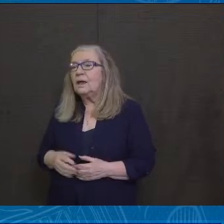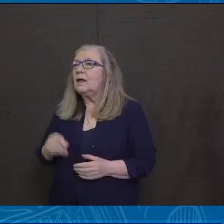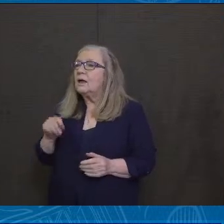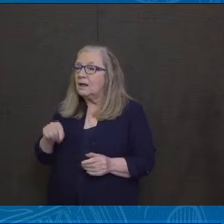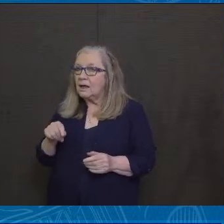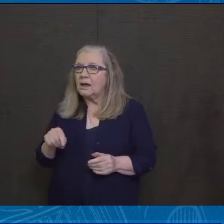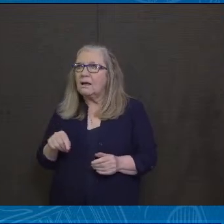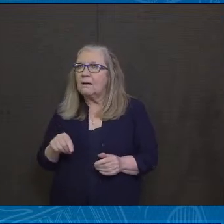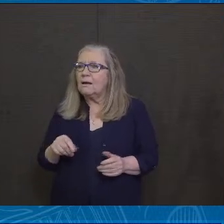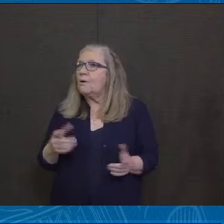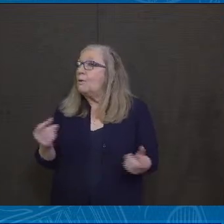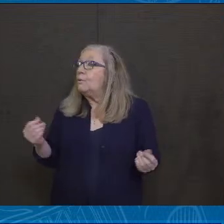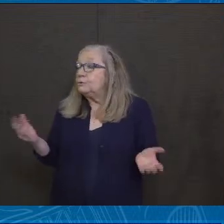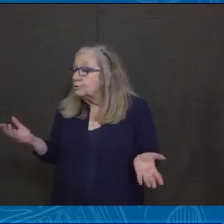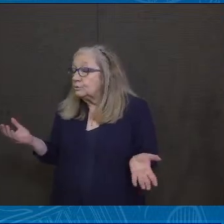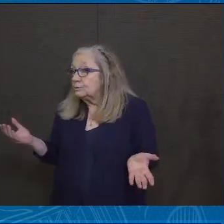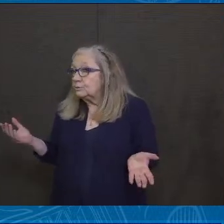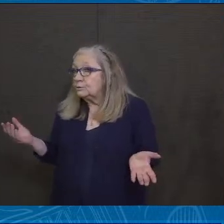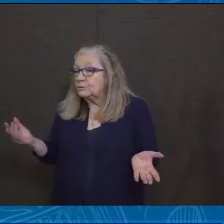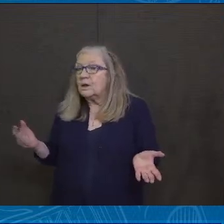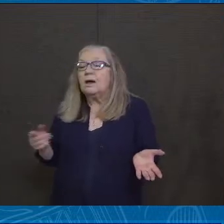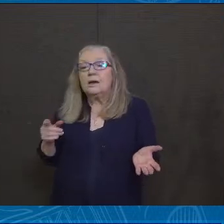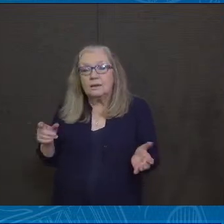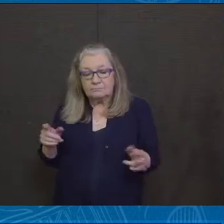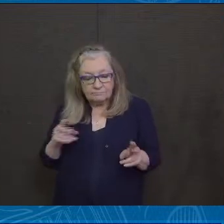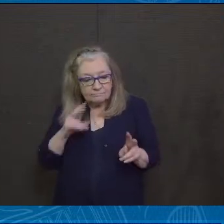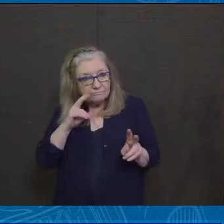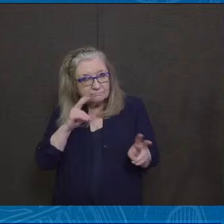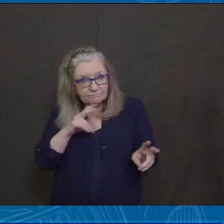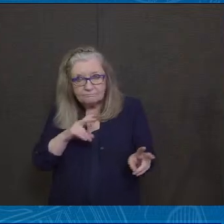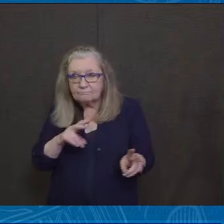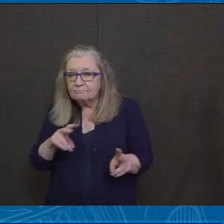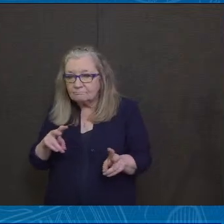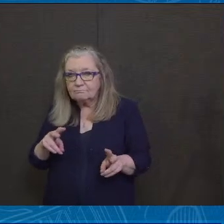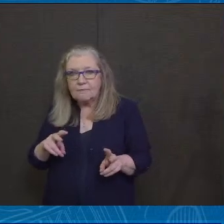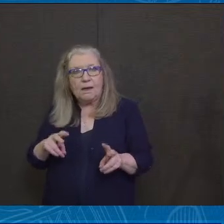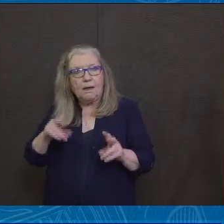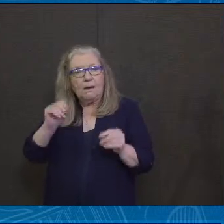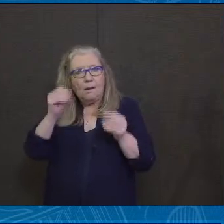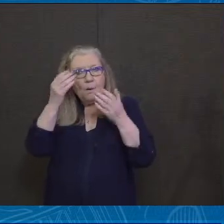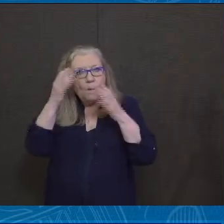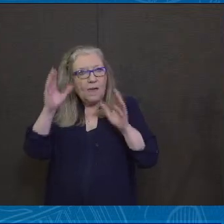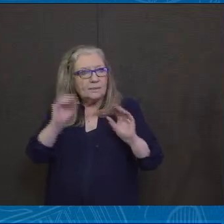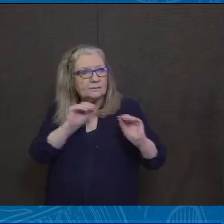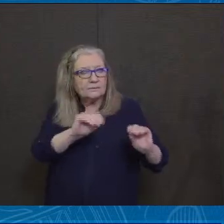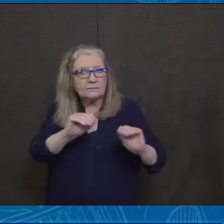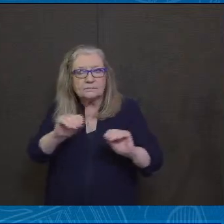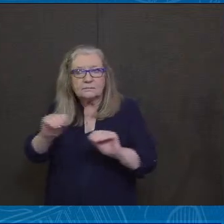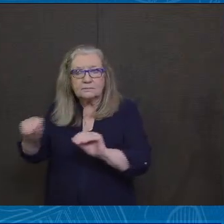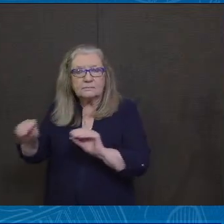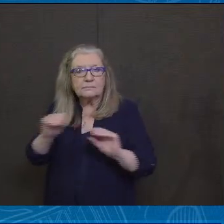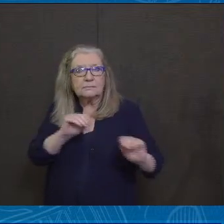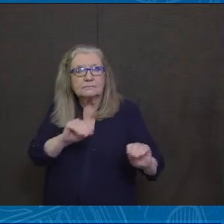Okay, what they do is actually local authority conducting awareness program for